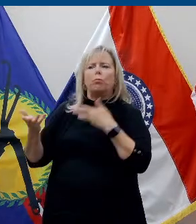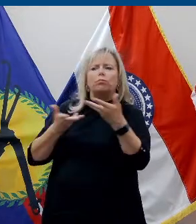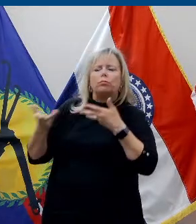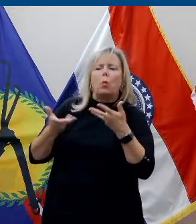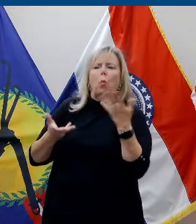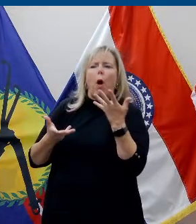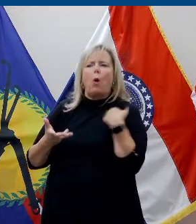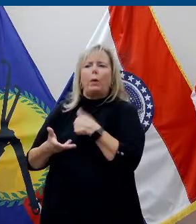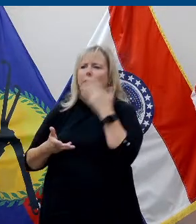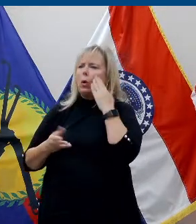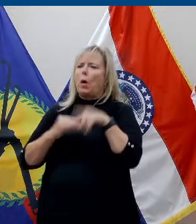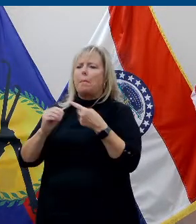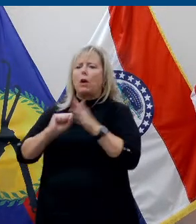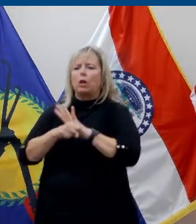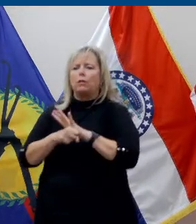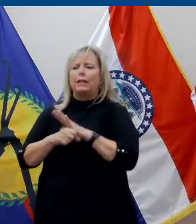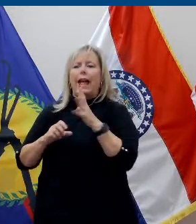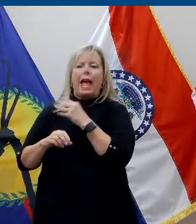we recommend it in our community.